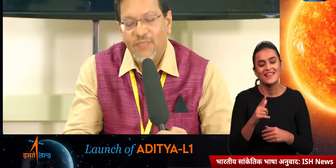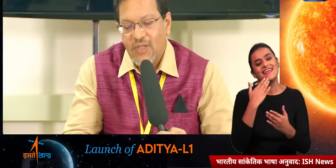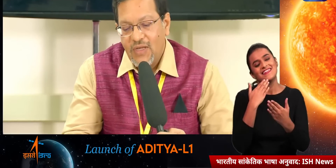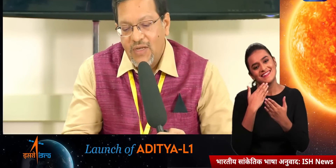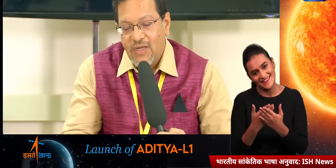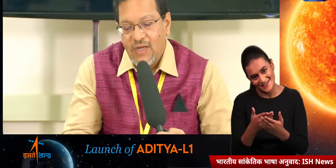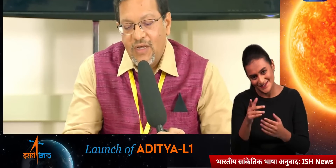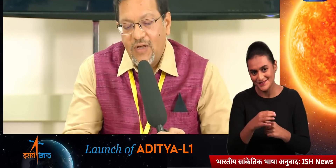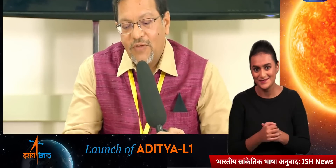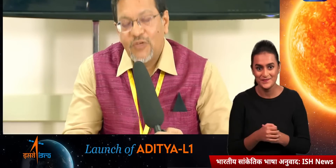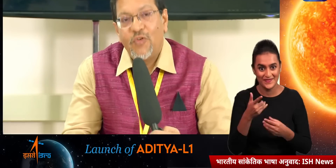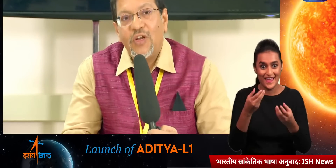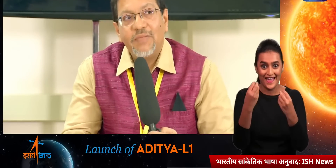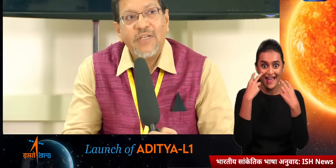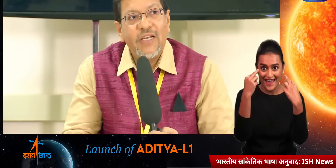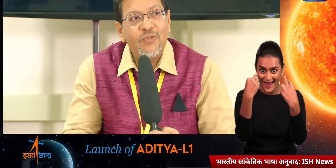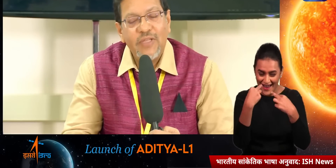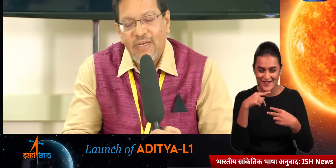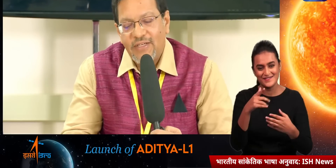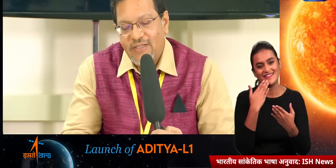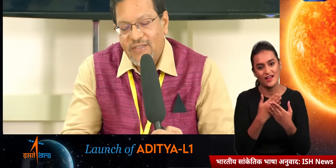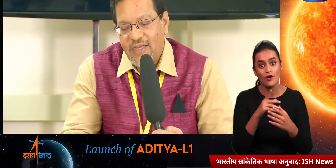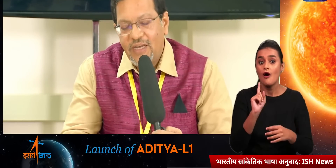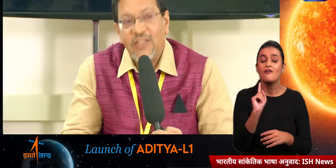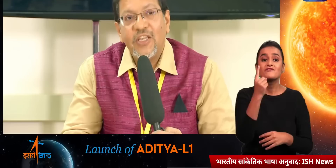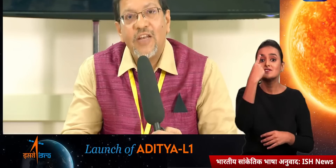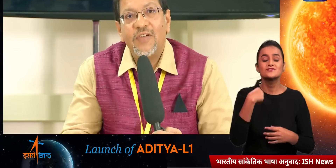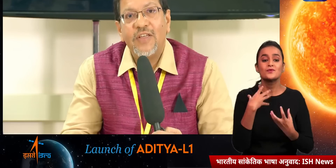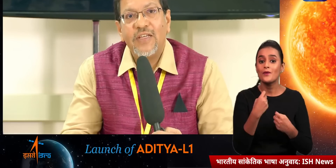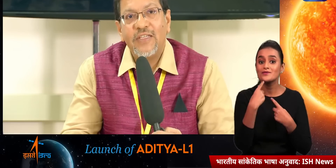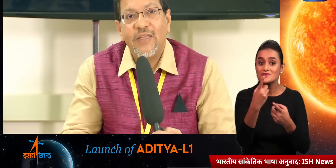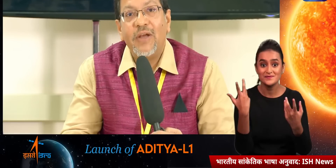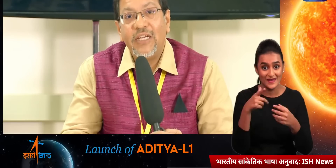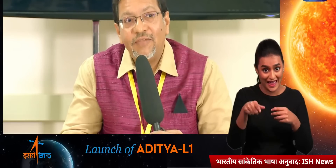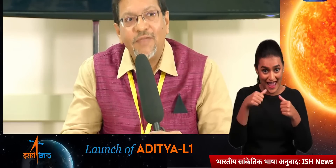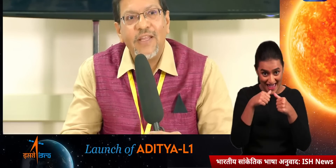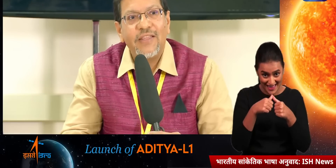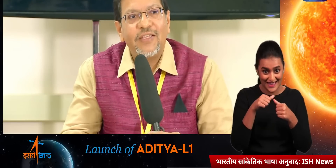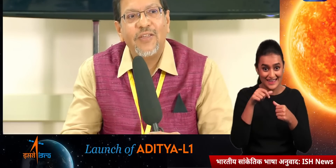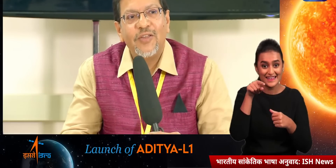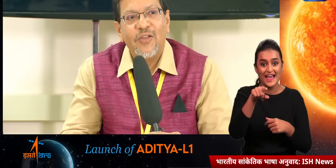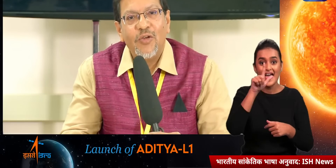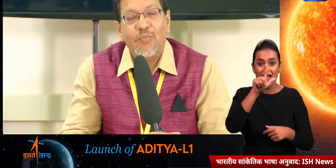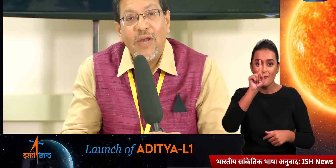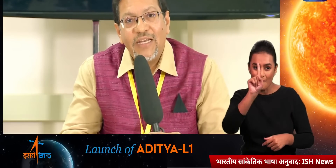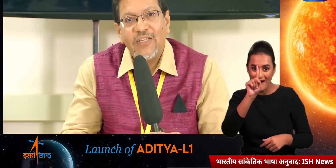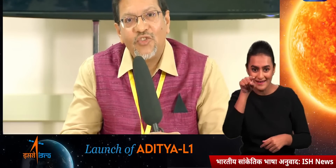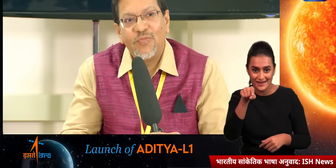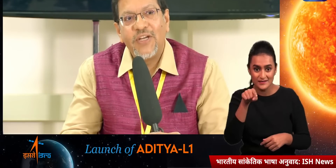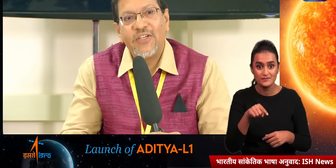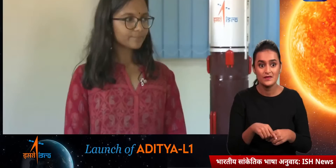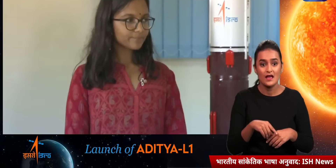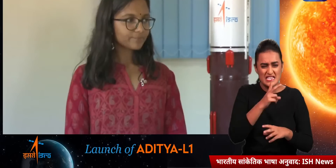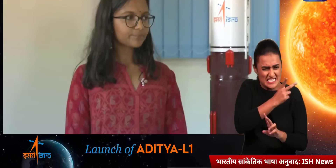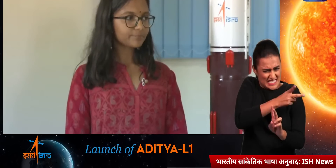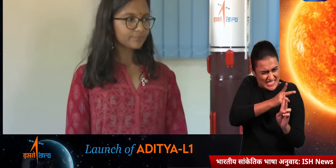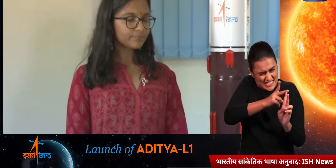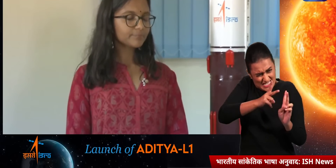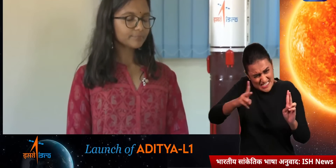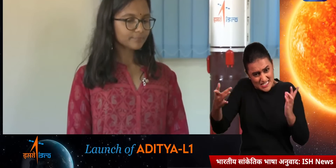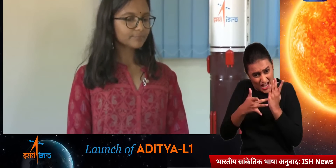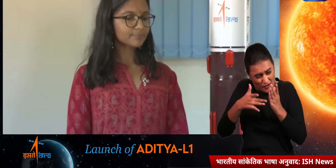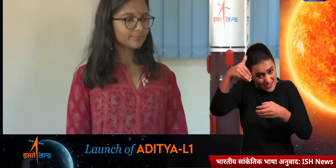viewers. First of all, let me tell you that Aditya L1 is a multi-wavelength, multi-instrument